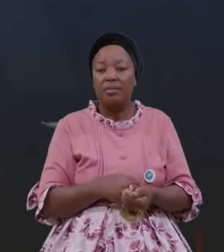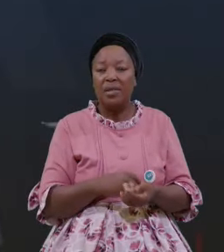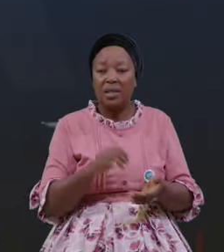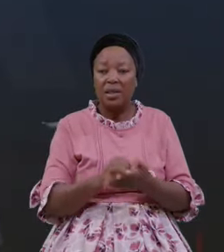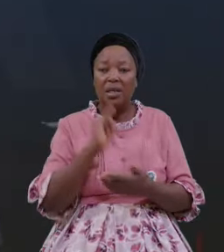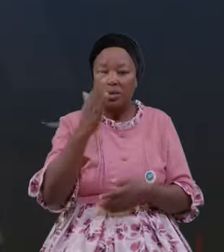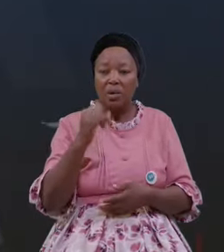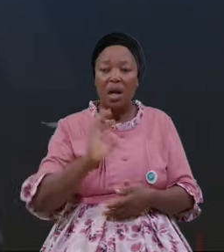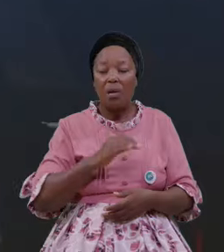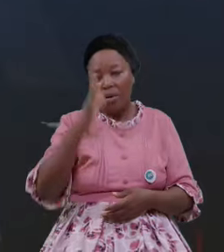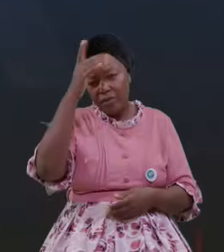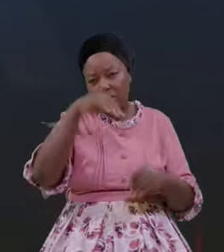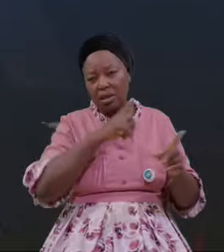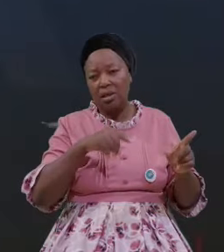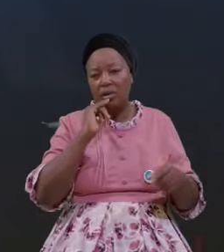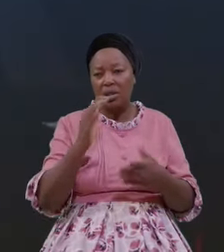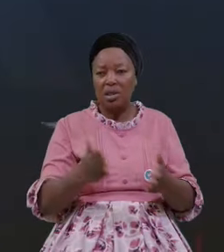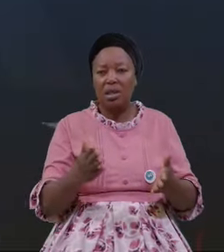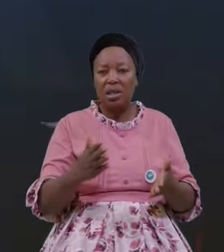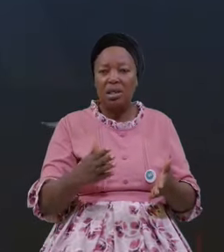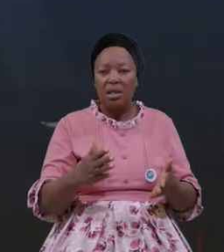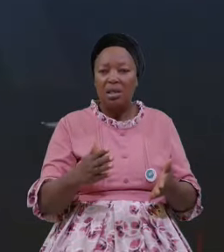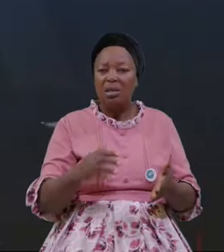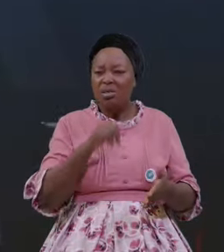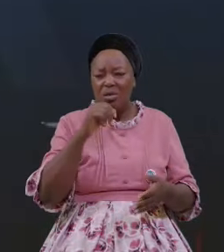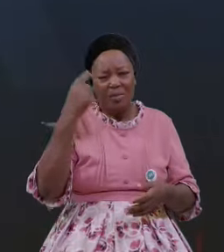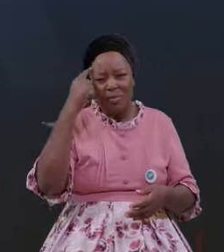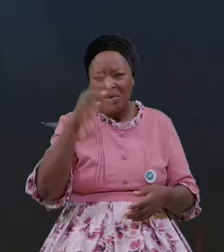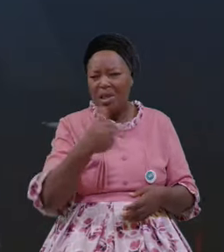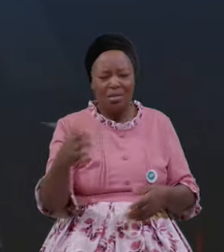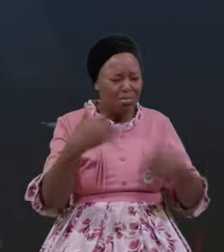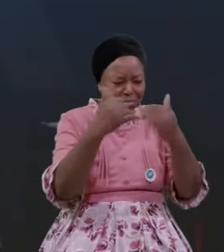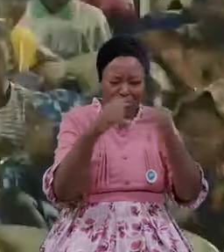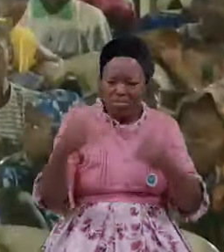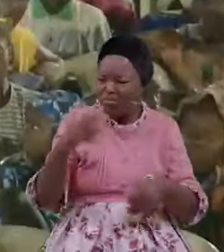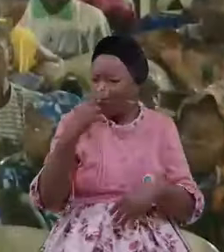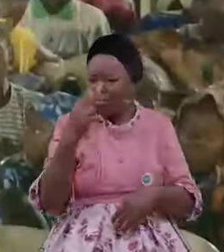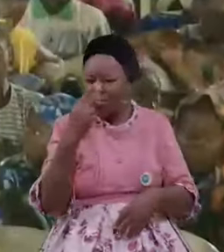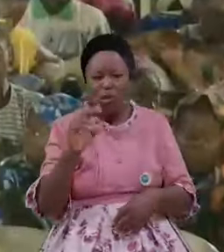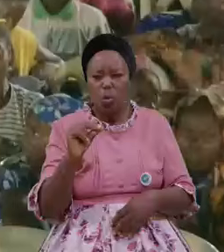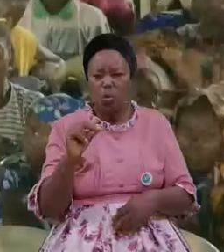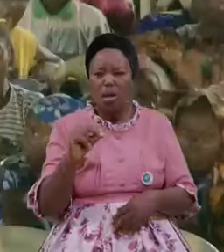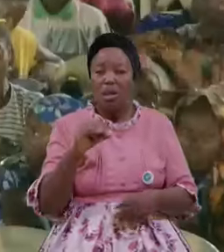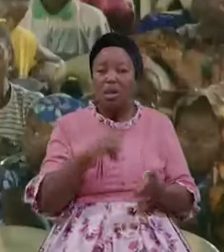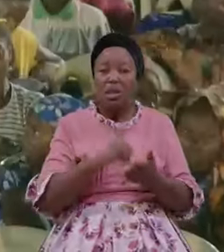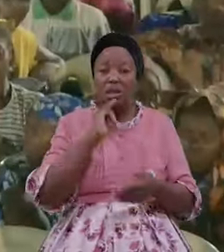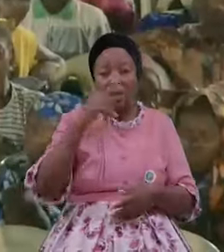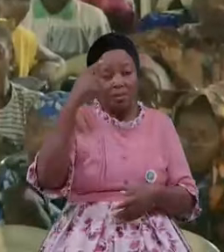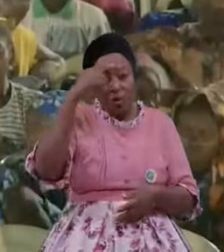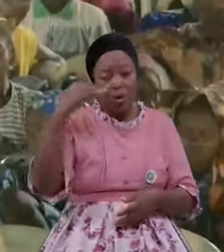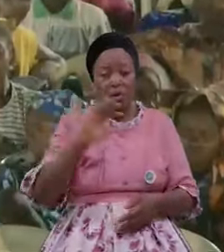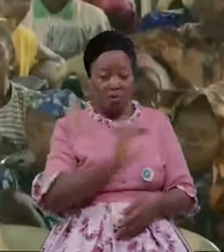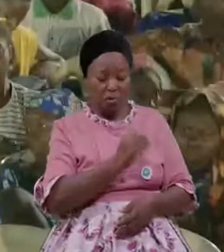Wukari. Nothing else. Not for any jamboree. He came for souls. That's why